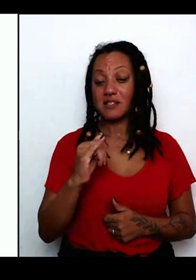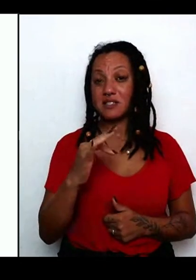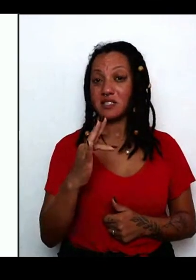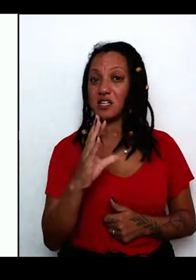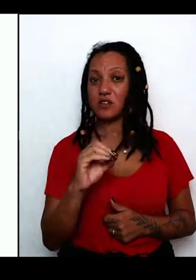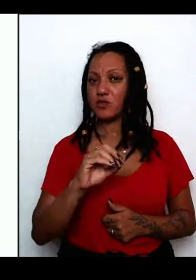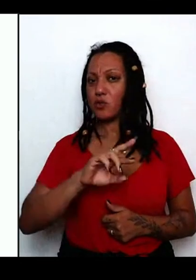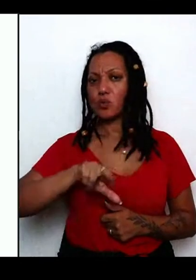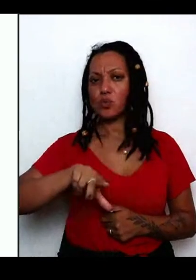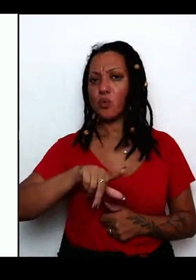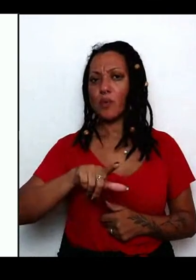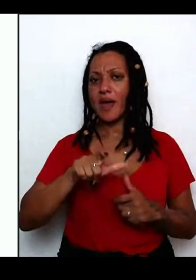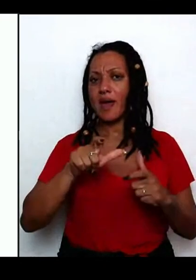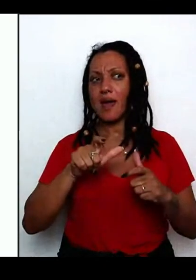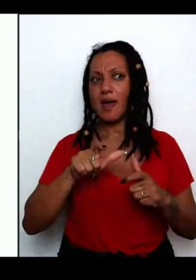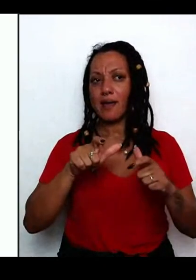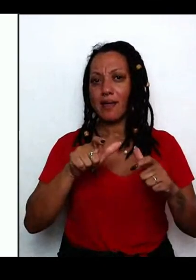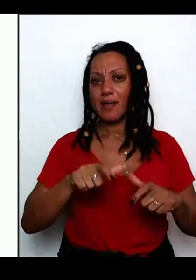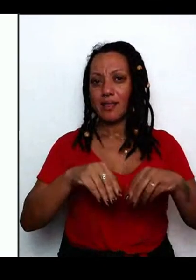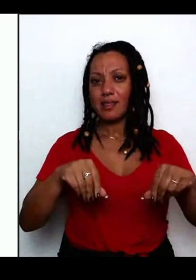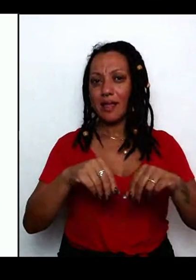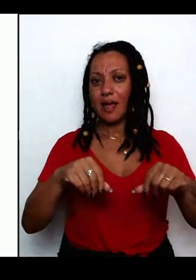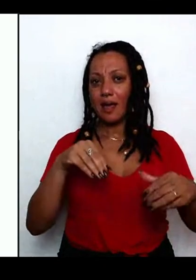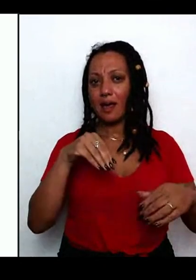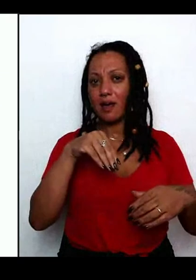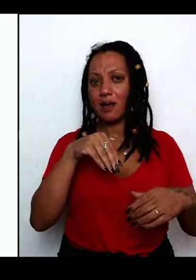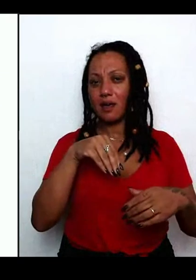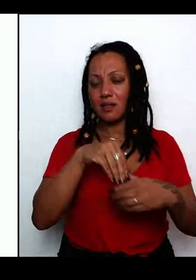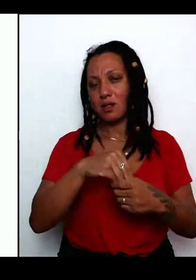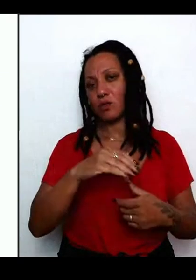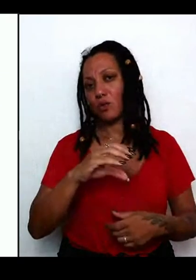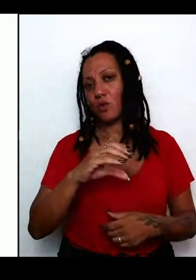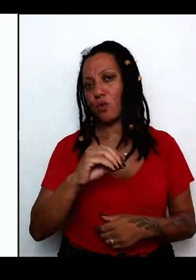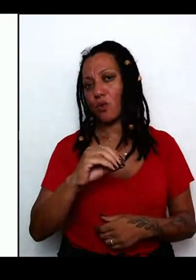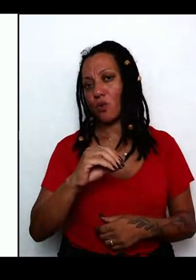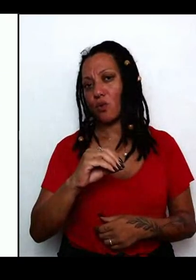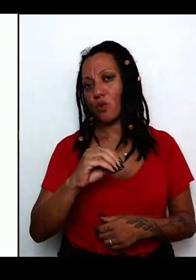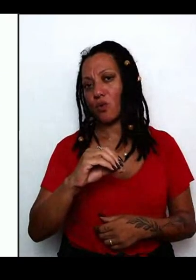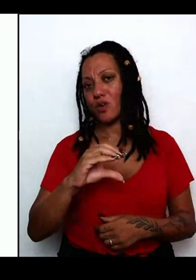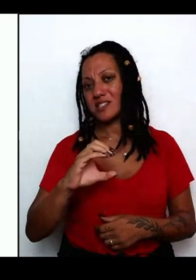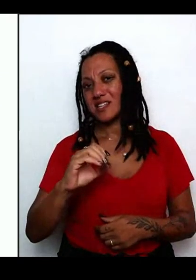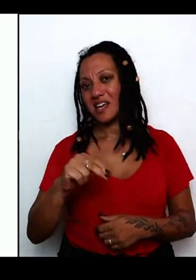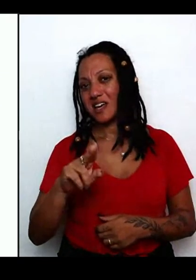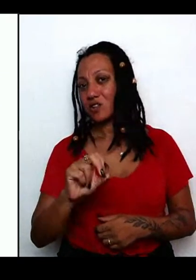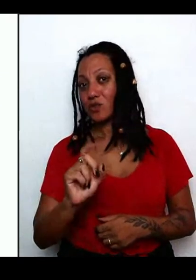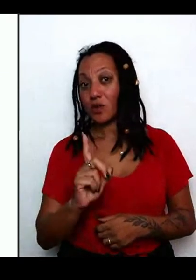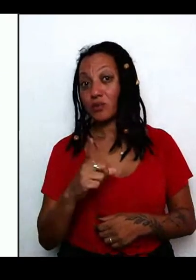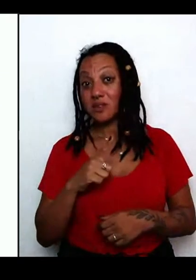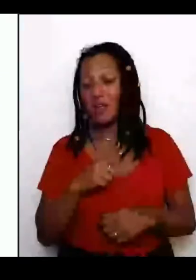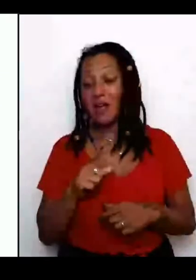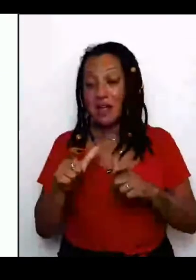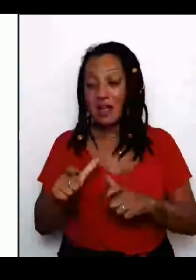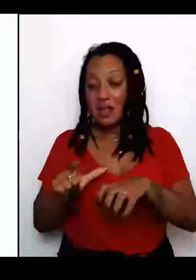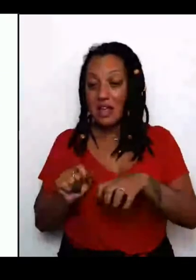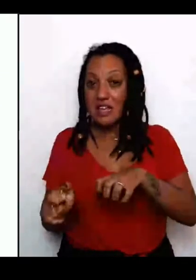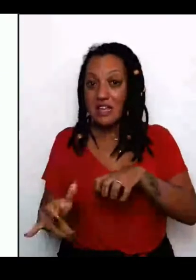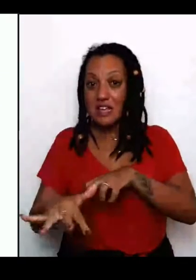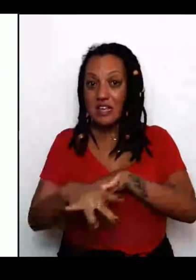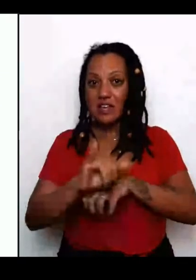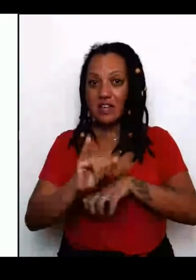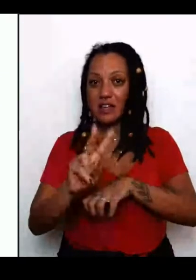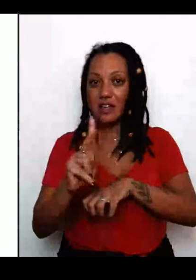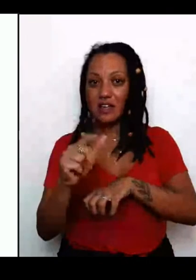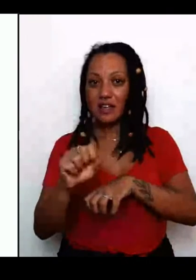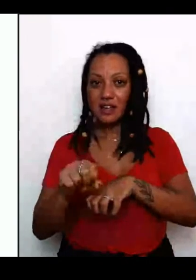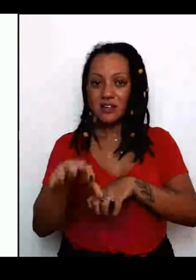Islands is composed of boundaries in negotiation where water washes on the shores shipborne Travelers denounce borders as fictional if